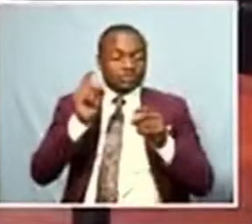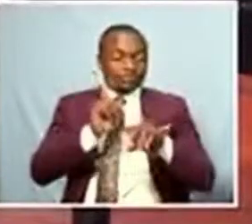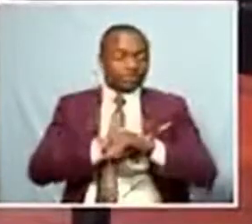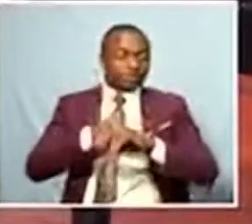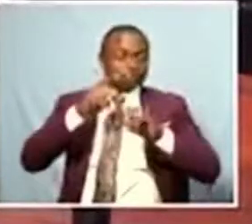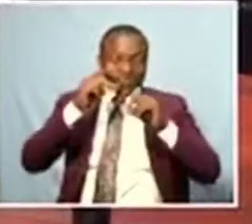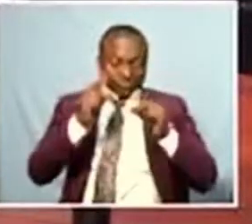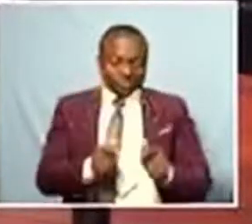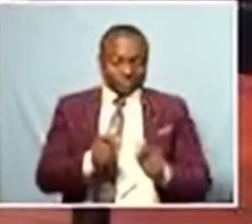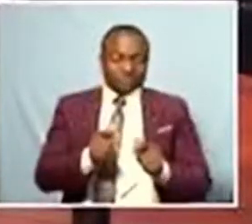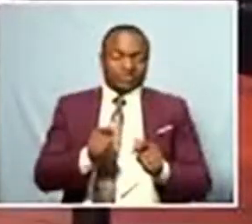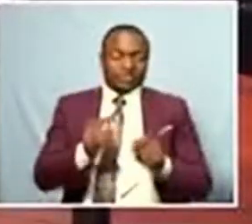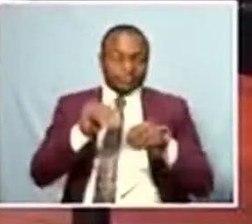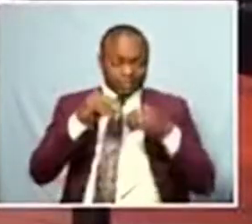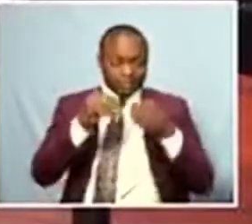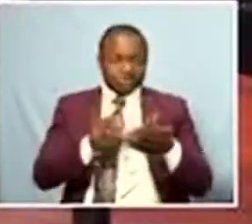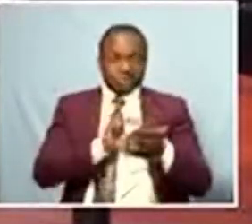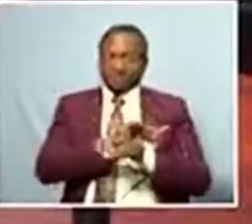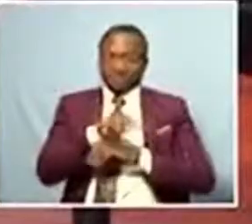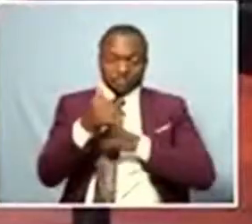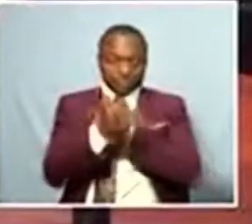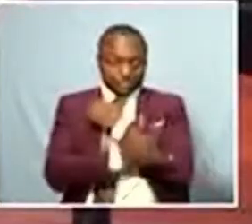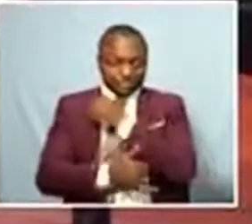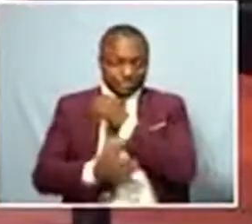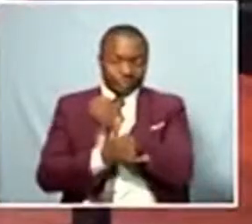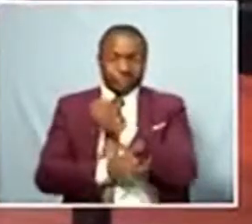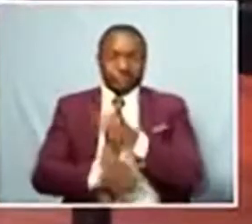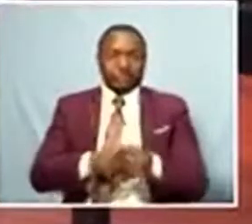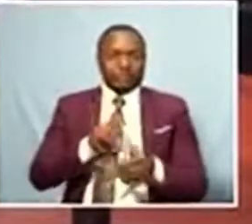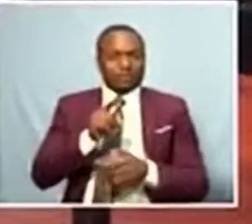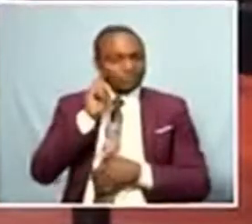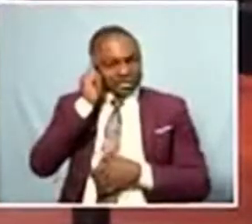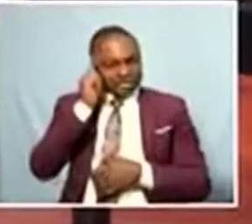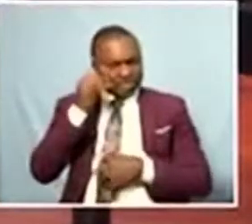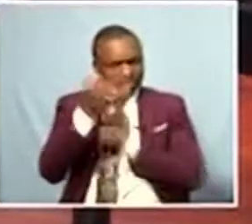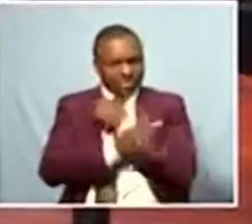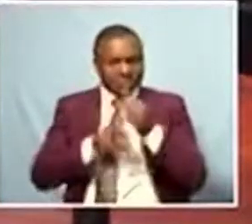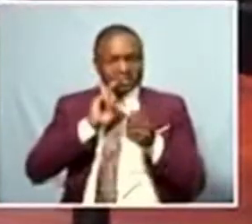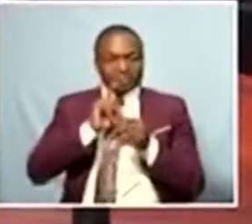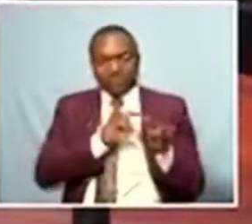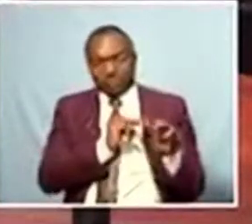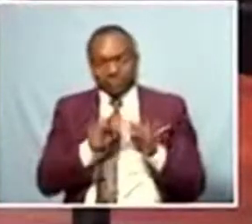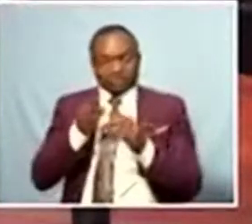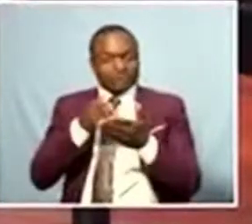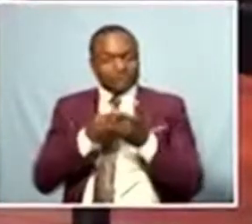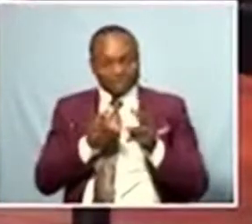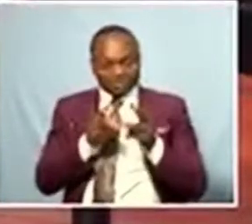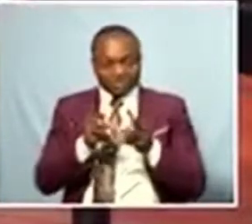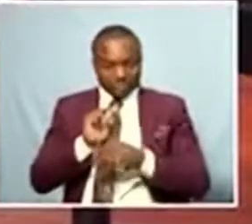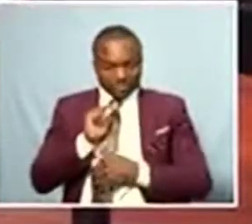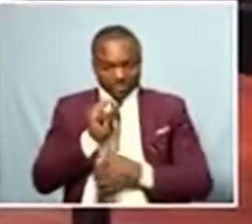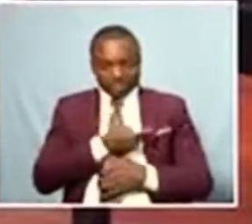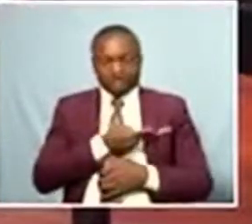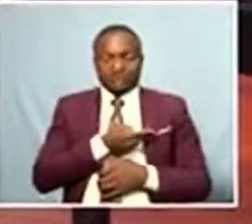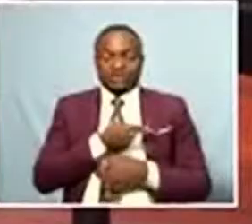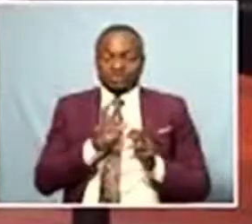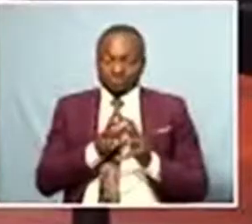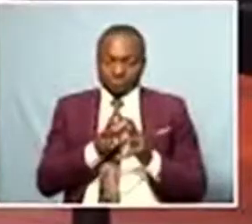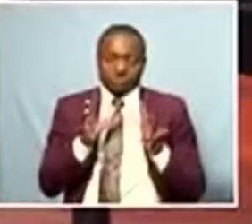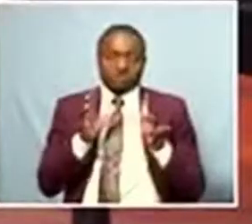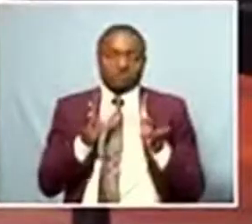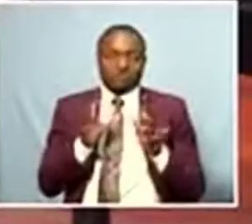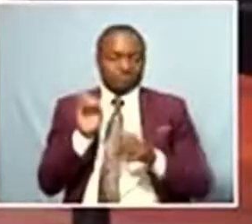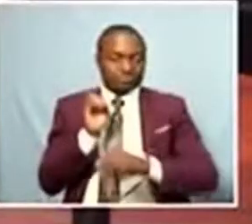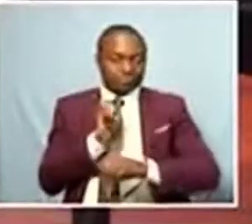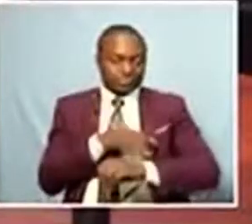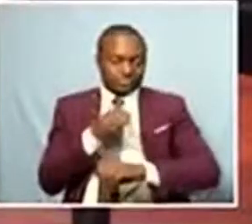all countries. Don't you think that as a country also we must be moving towards that direction for us to boost the